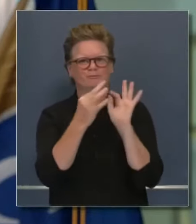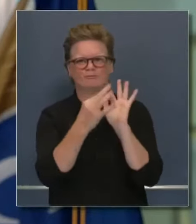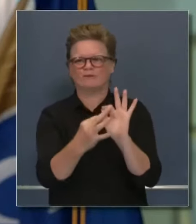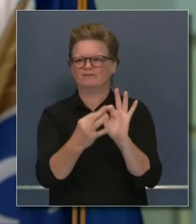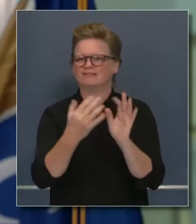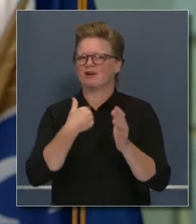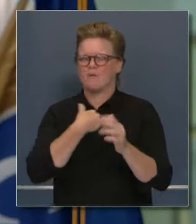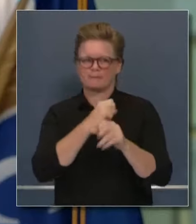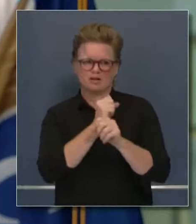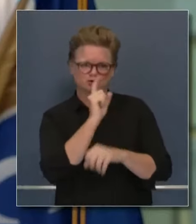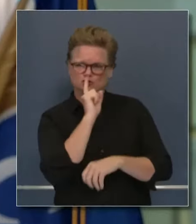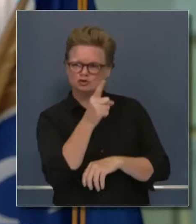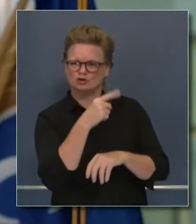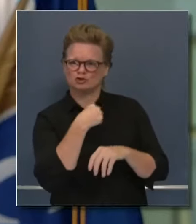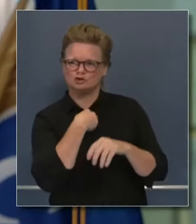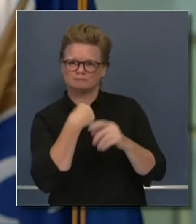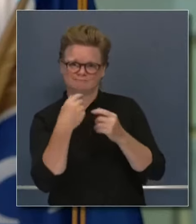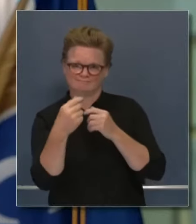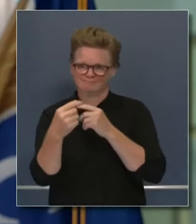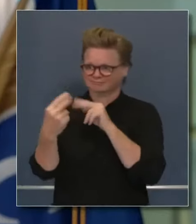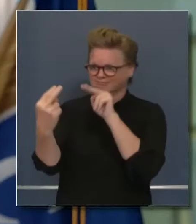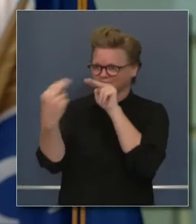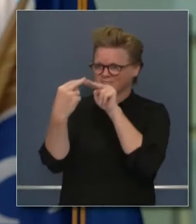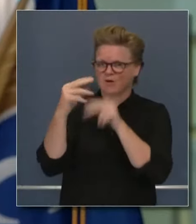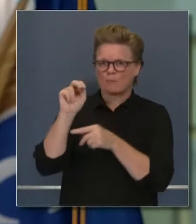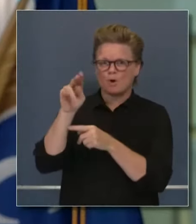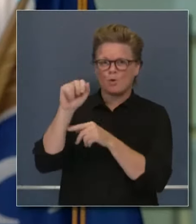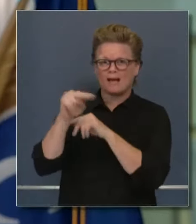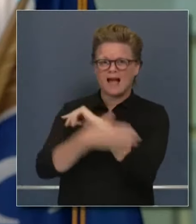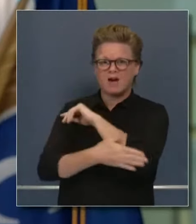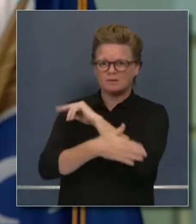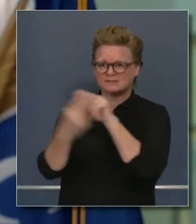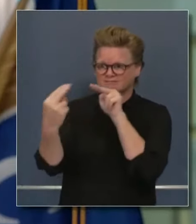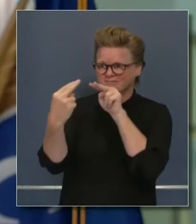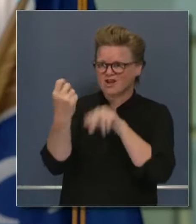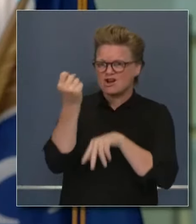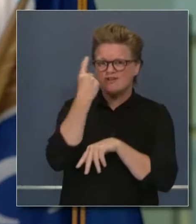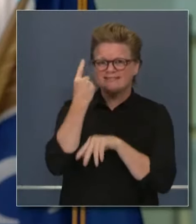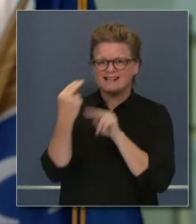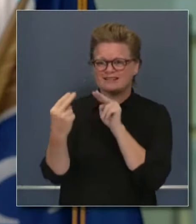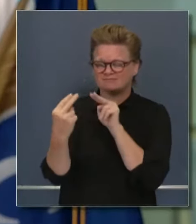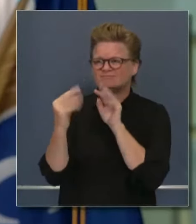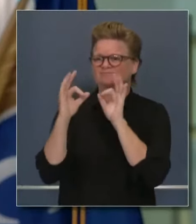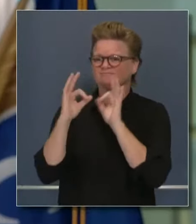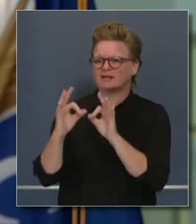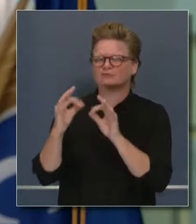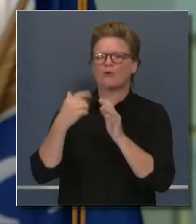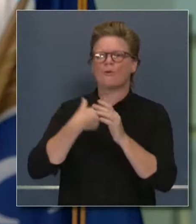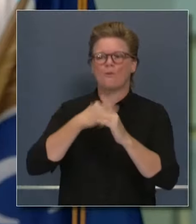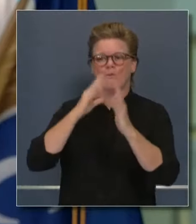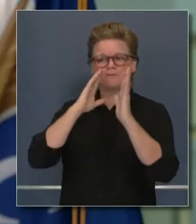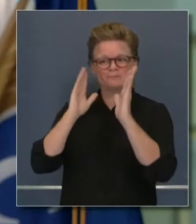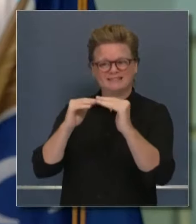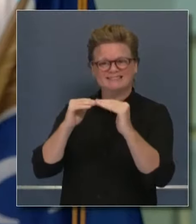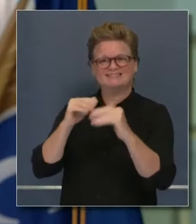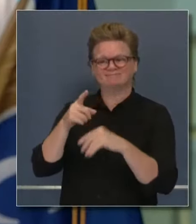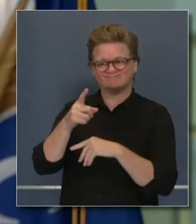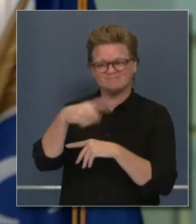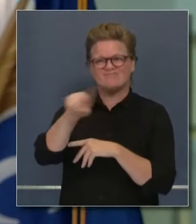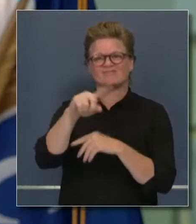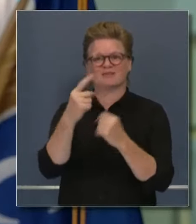are all on the same page. We anticipate these sorts of conversations with the new framework to occur, and we're grateful to Marin